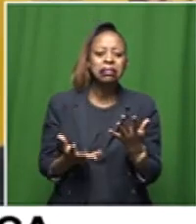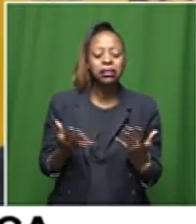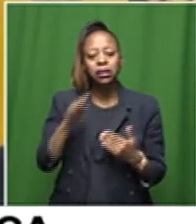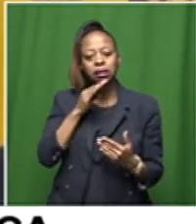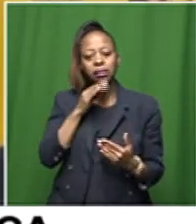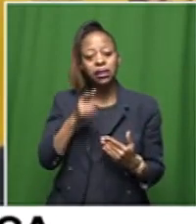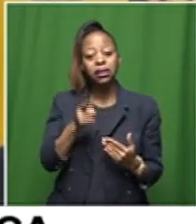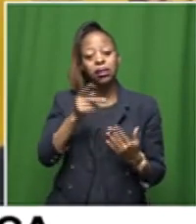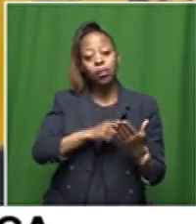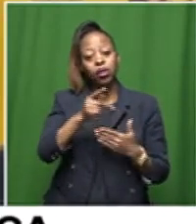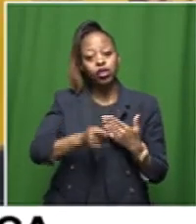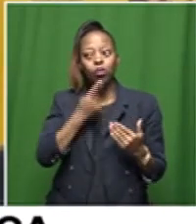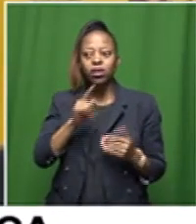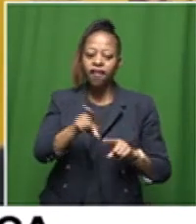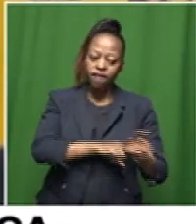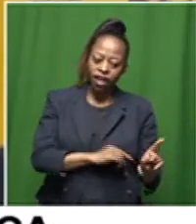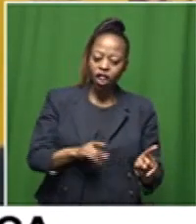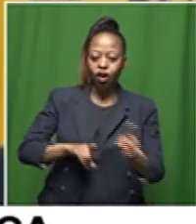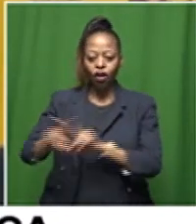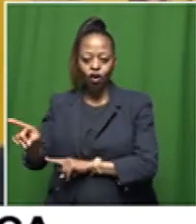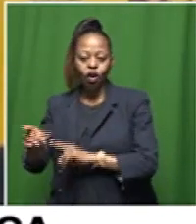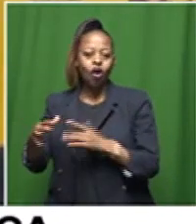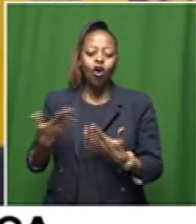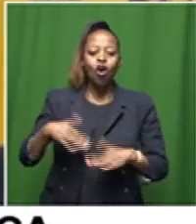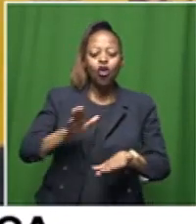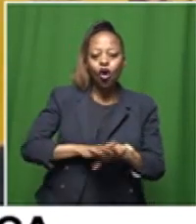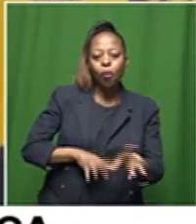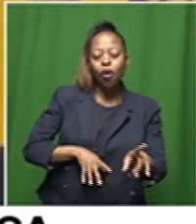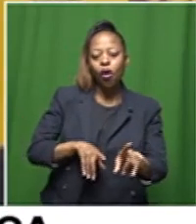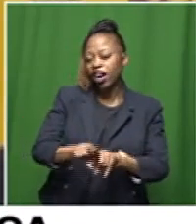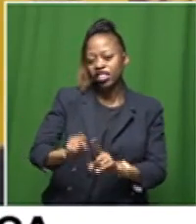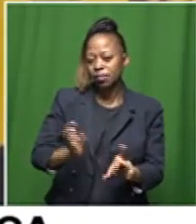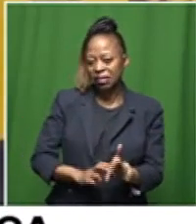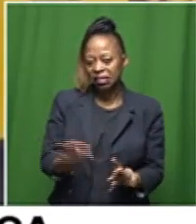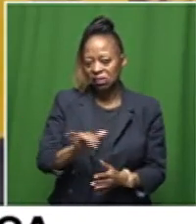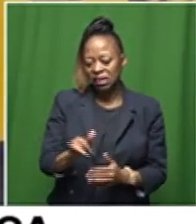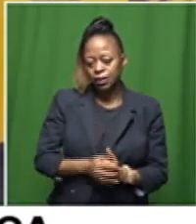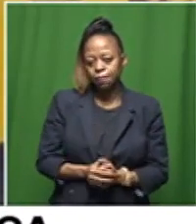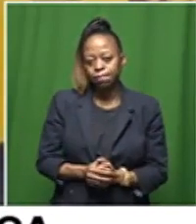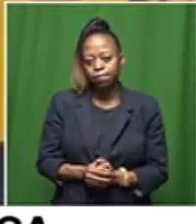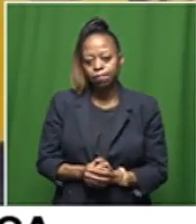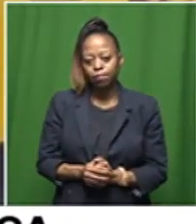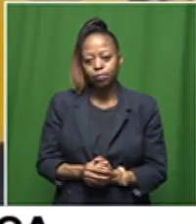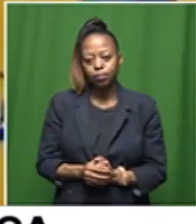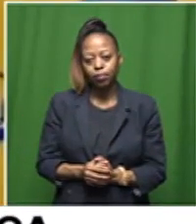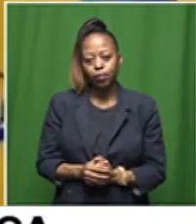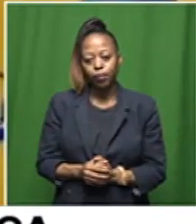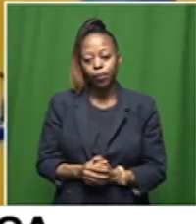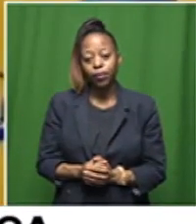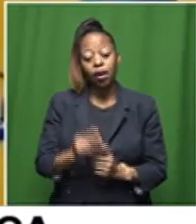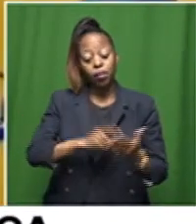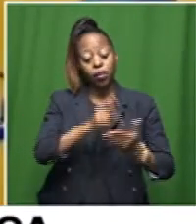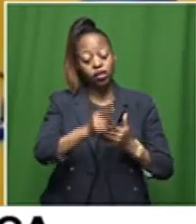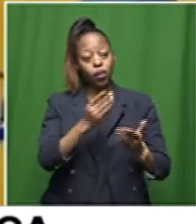you term this project a success or no longer having these backlogs? You see, we will be able to call this